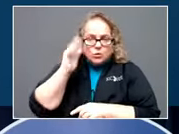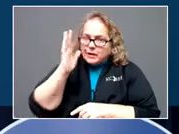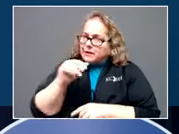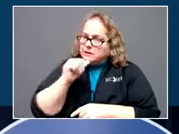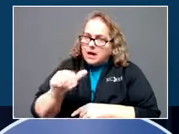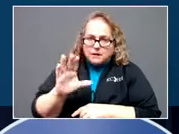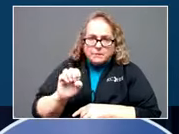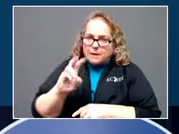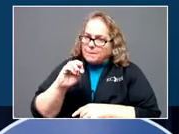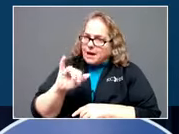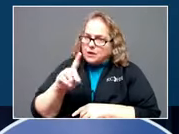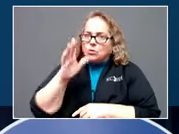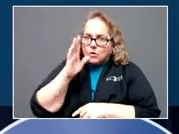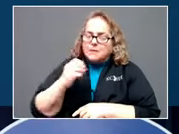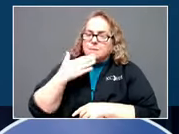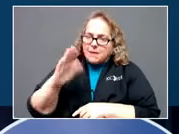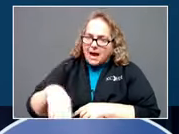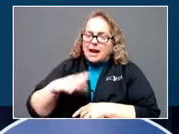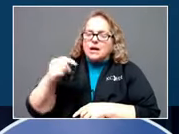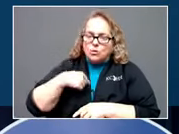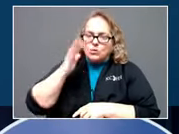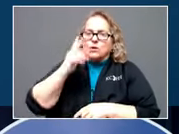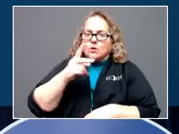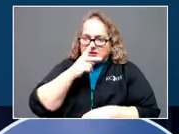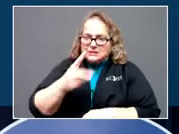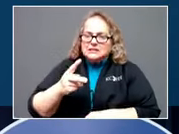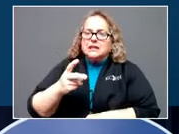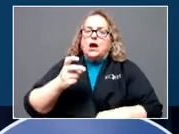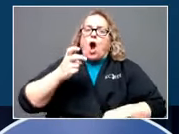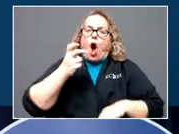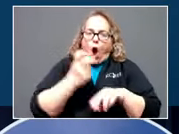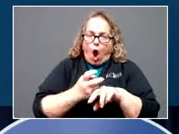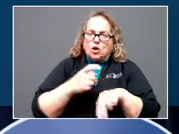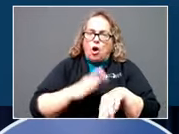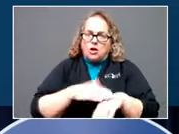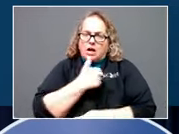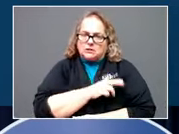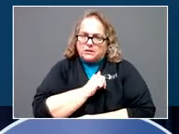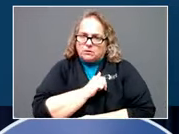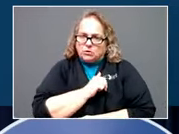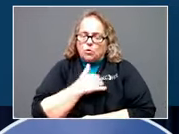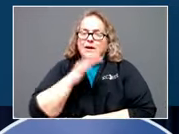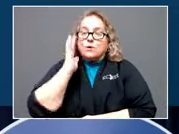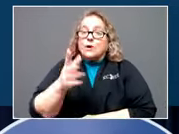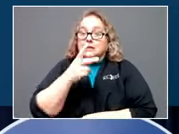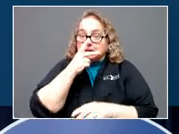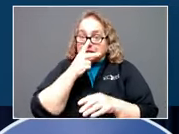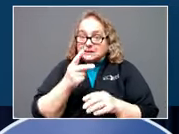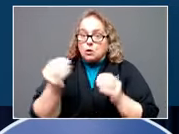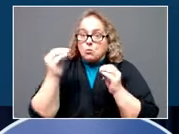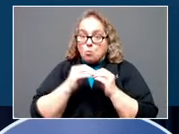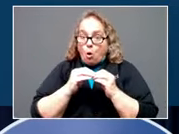see strain on hospitals. We are going to see more loss of